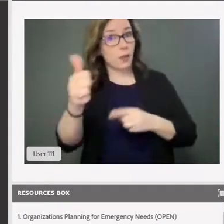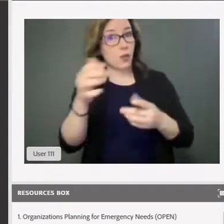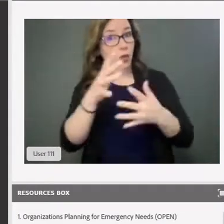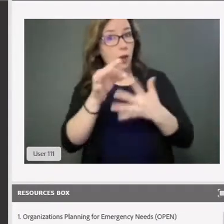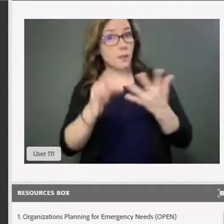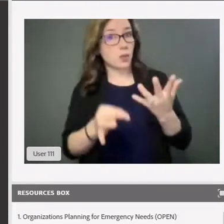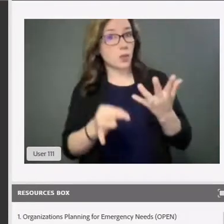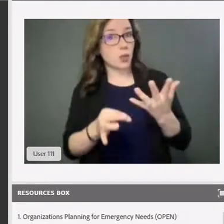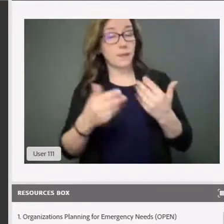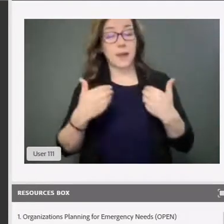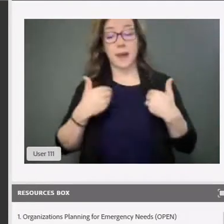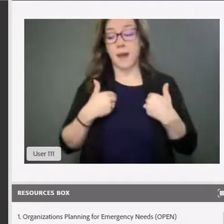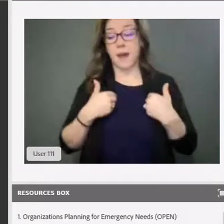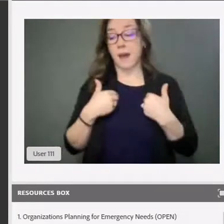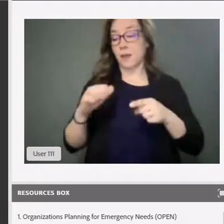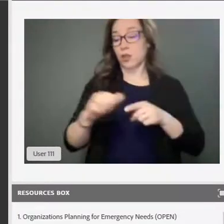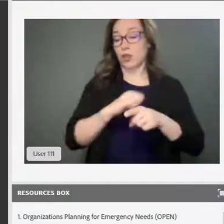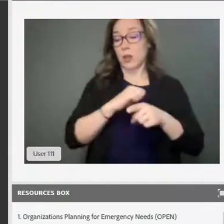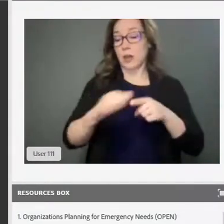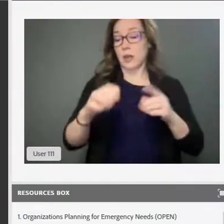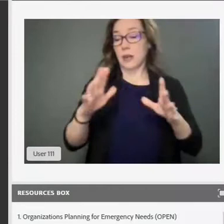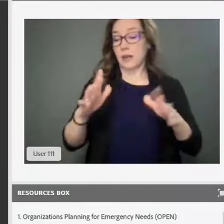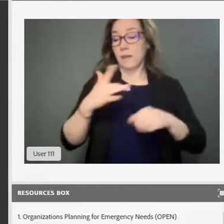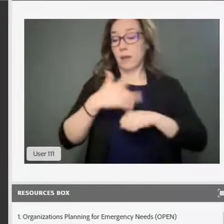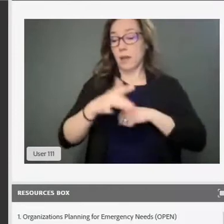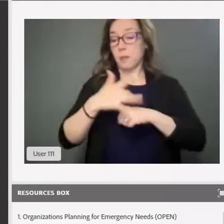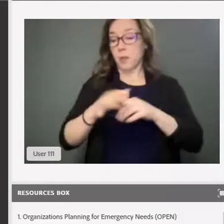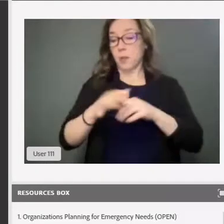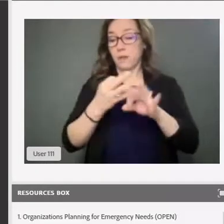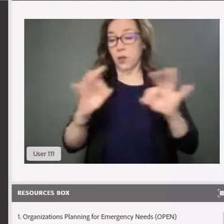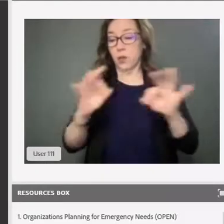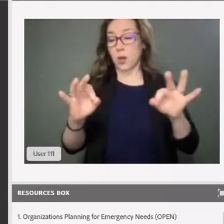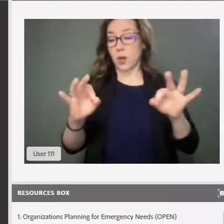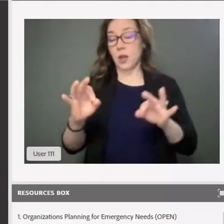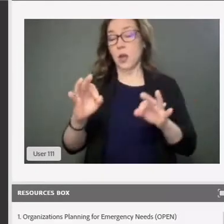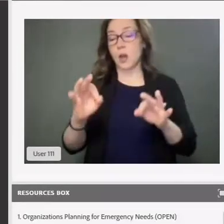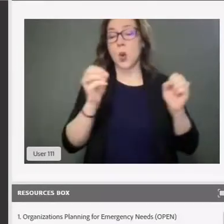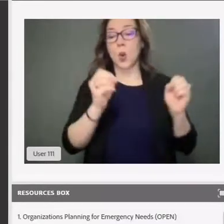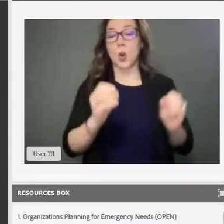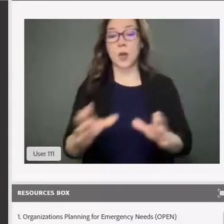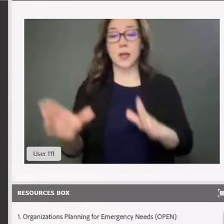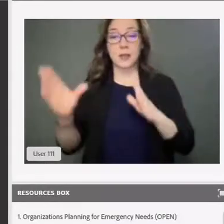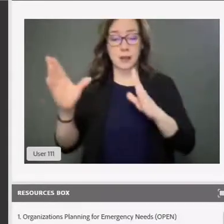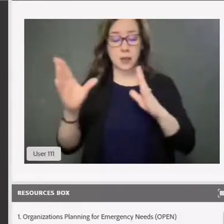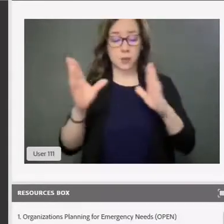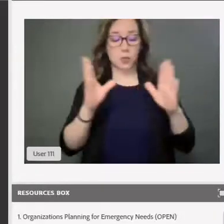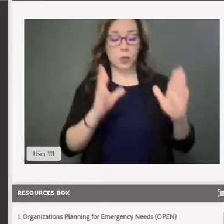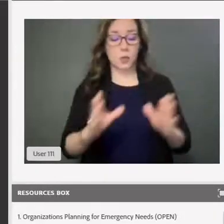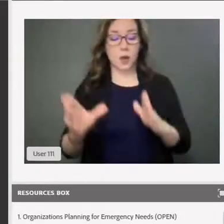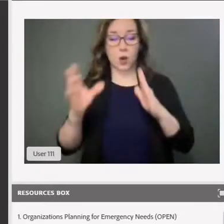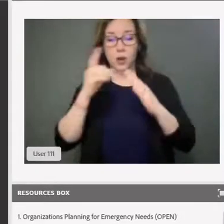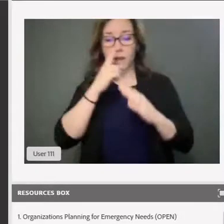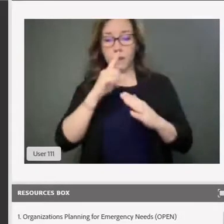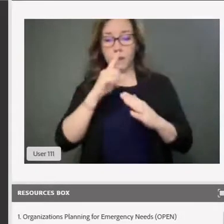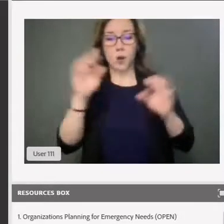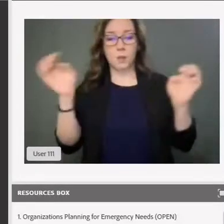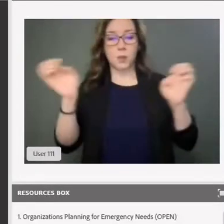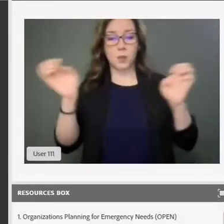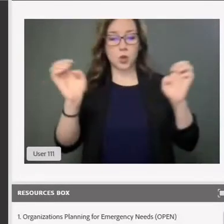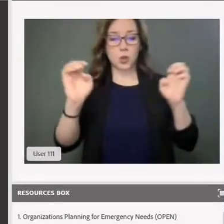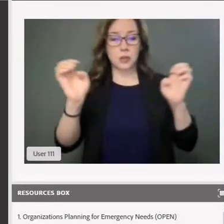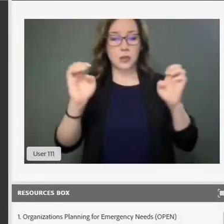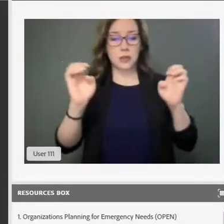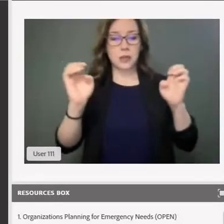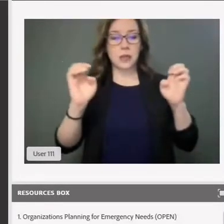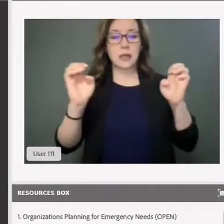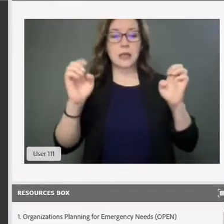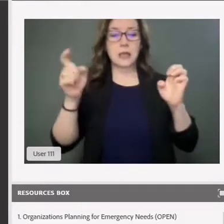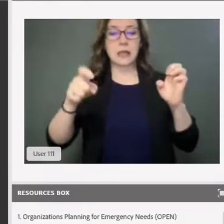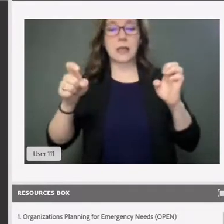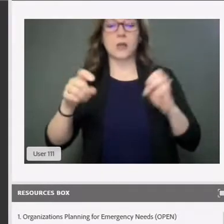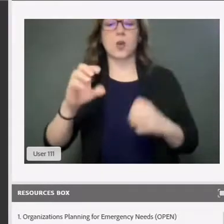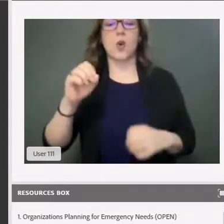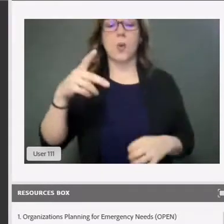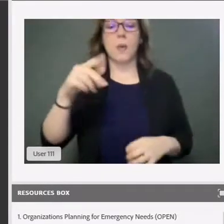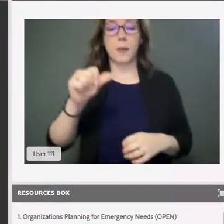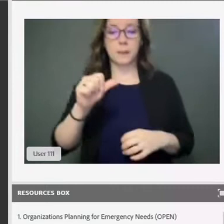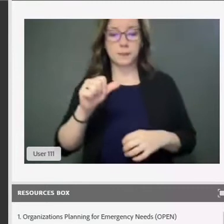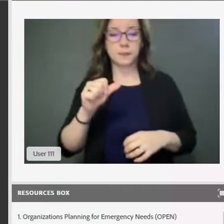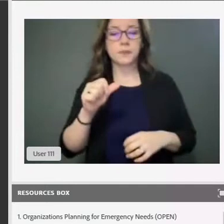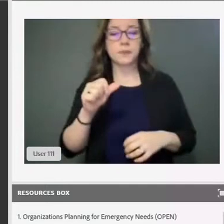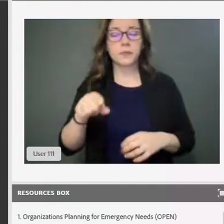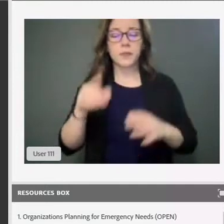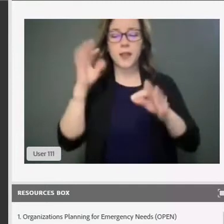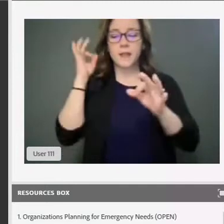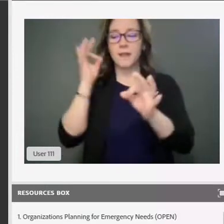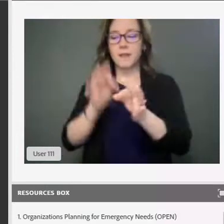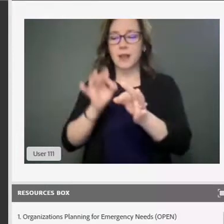training that is available for free called the Organizations Preparing for Emergency Needs, or OPEN training. This is designed for